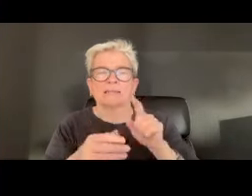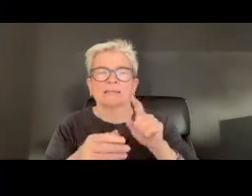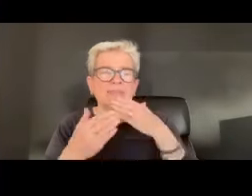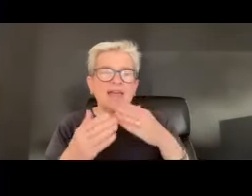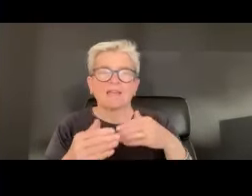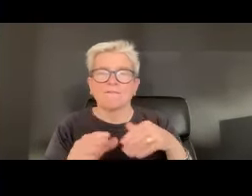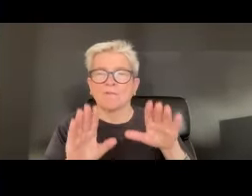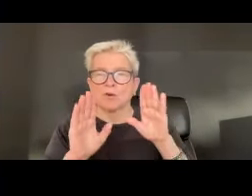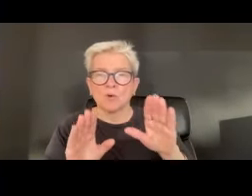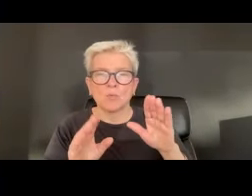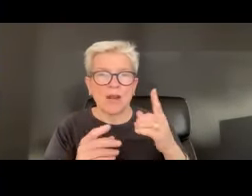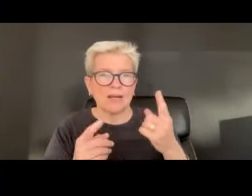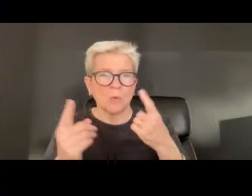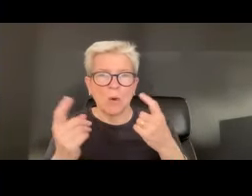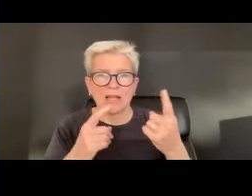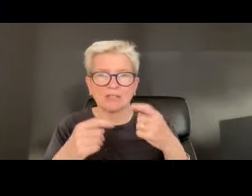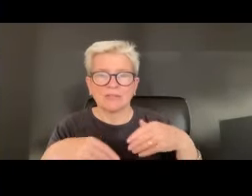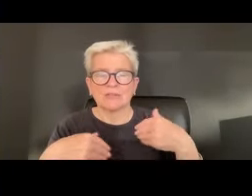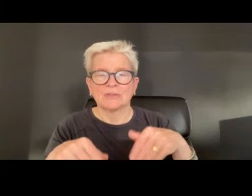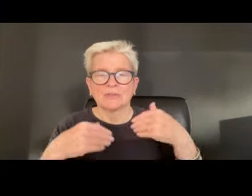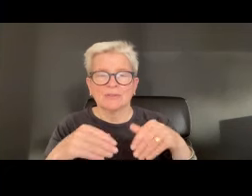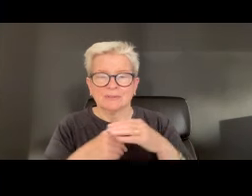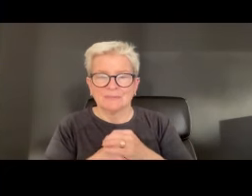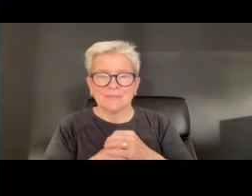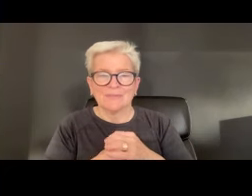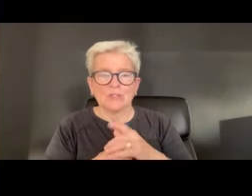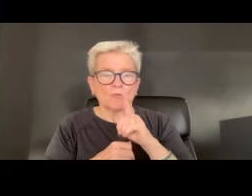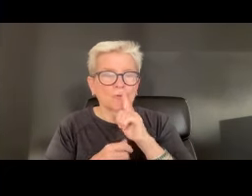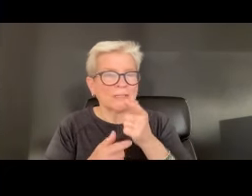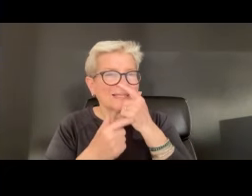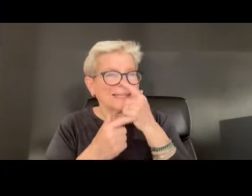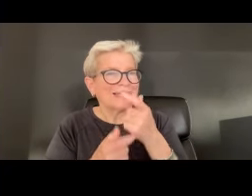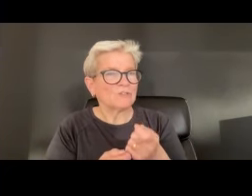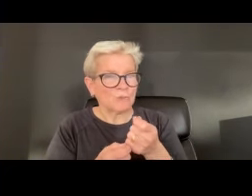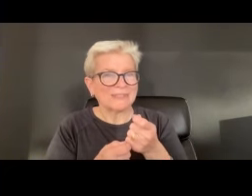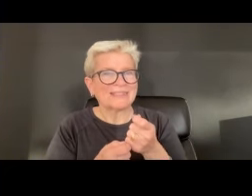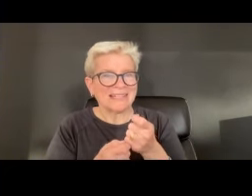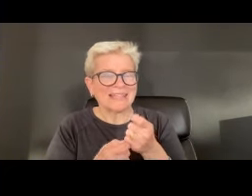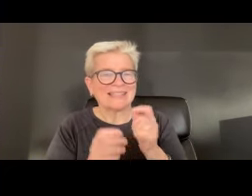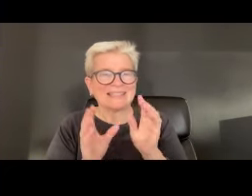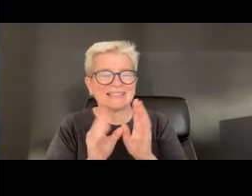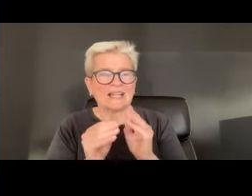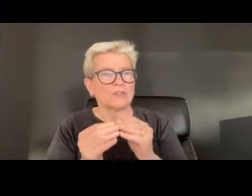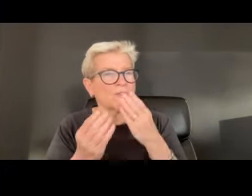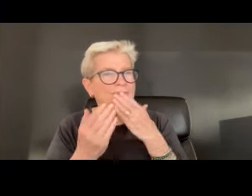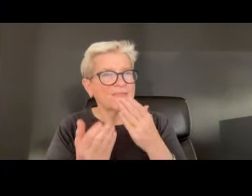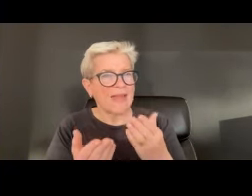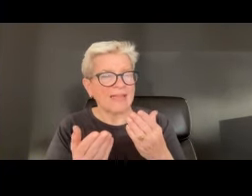around. This was a really interesting session, and thanks for being here, everybody.